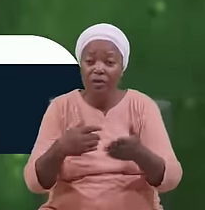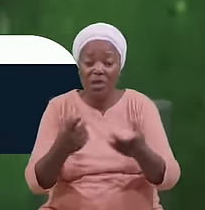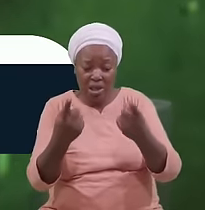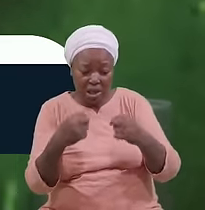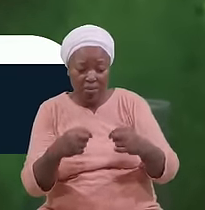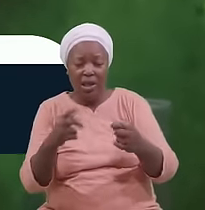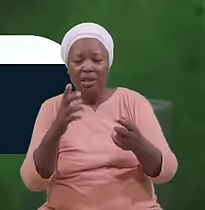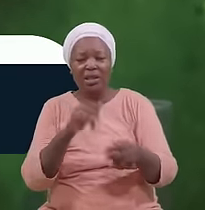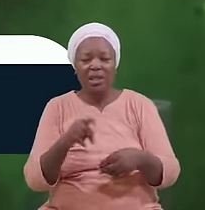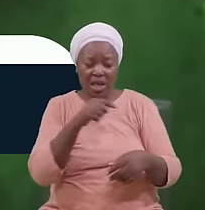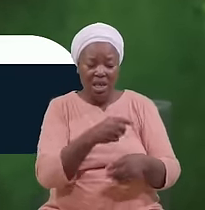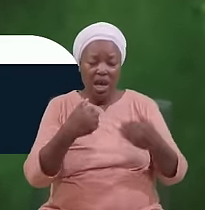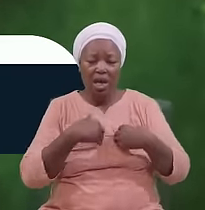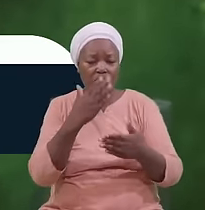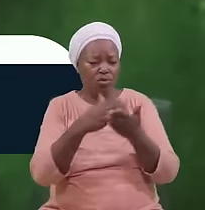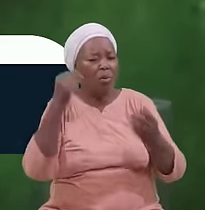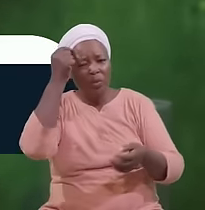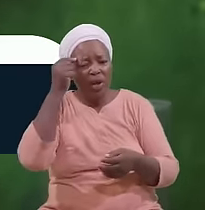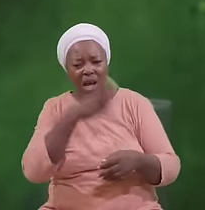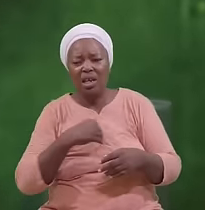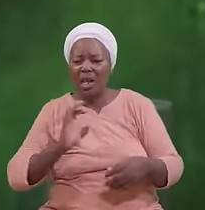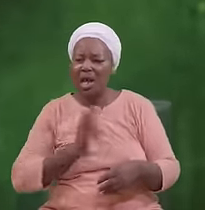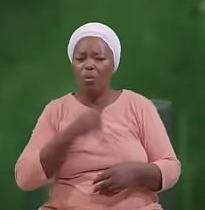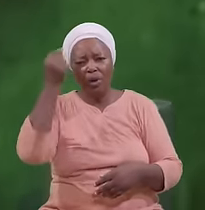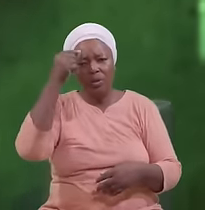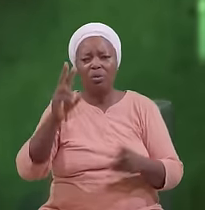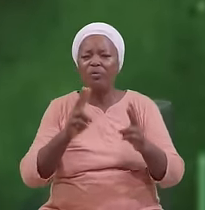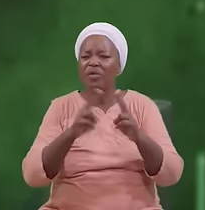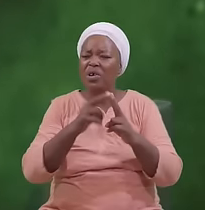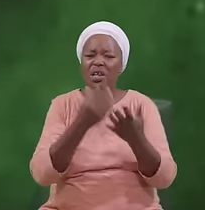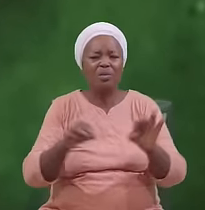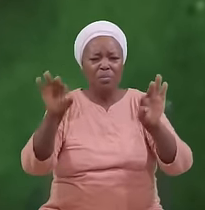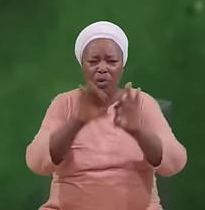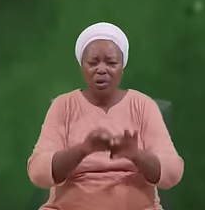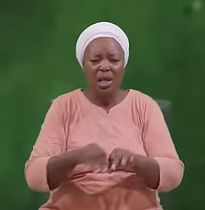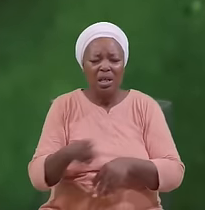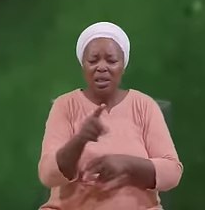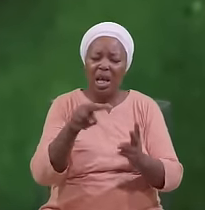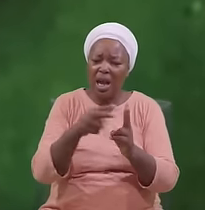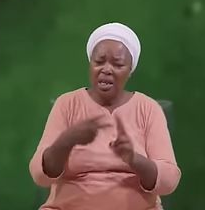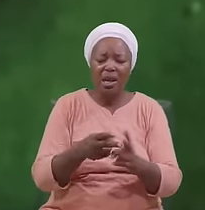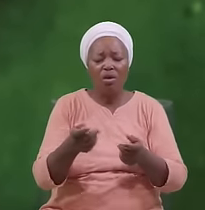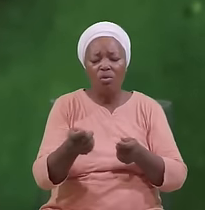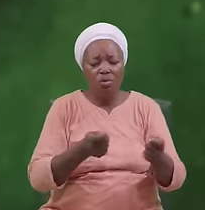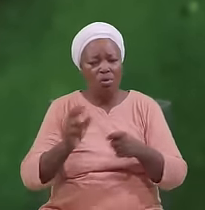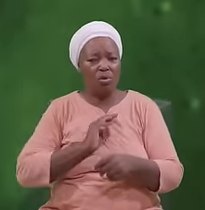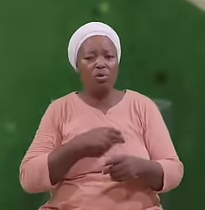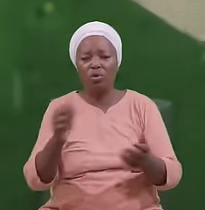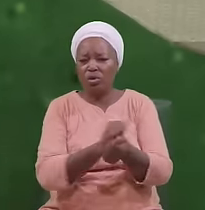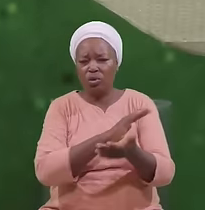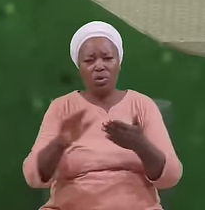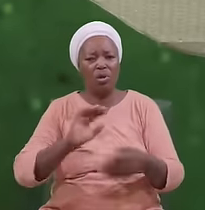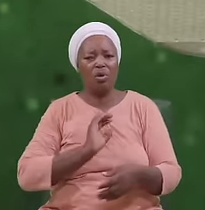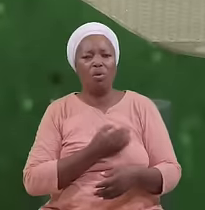thoughts. And our thoughts are very important. They either rule us or ruin us. Look at